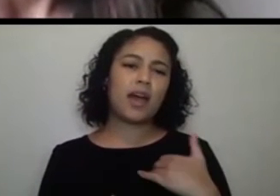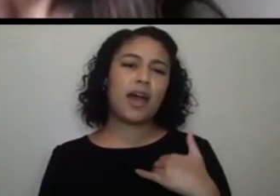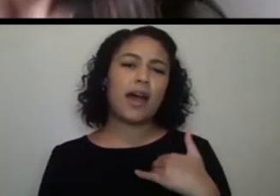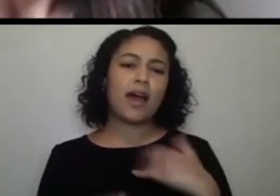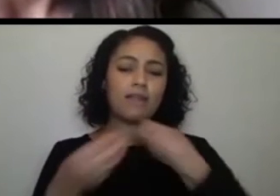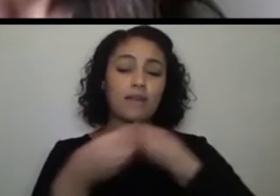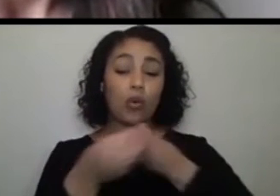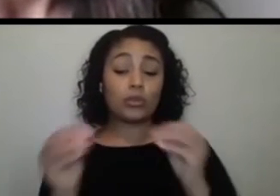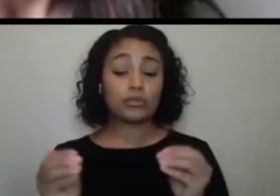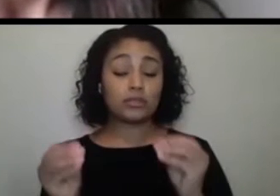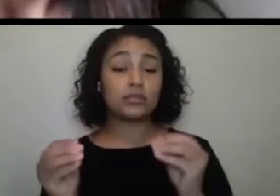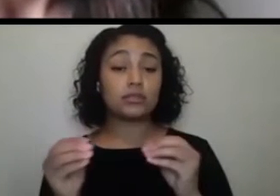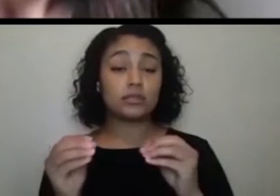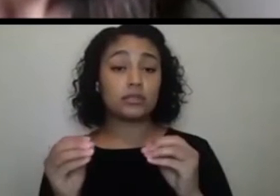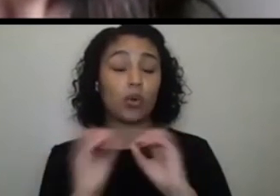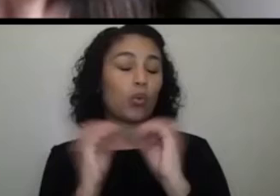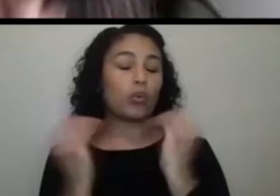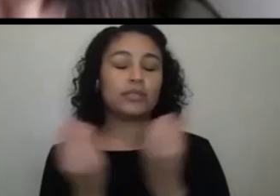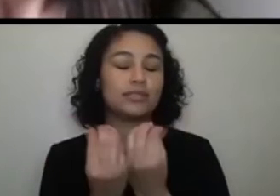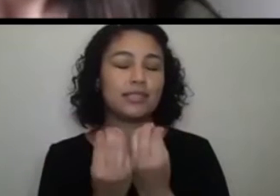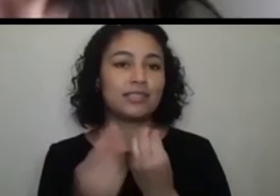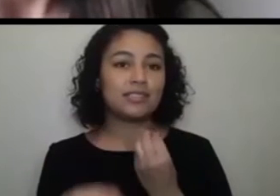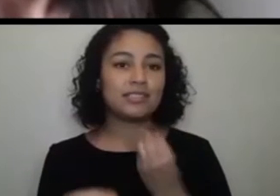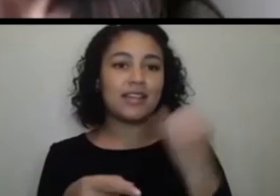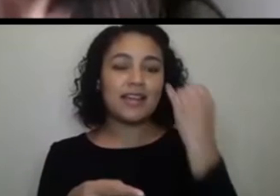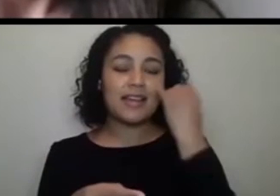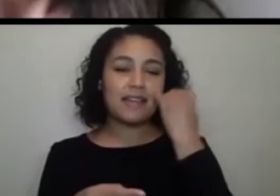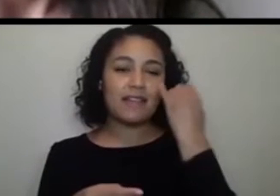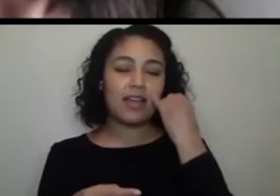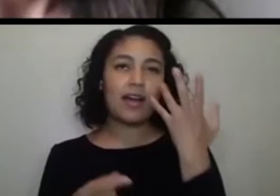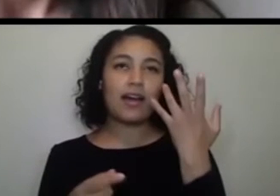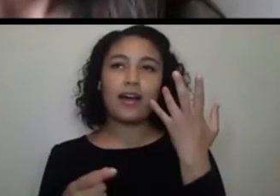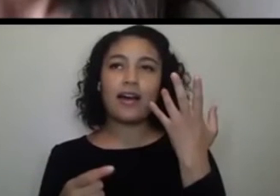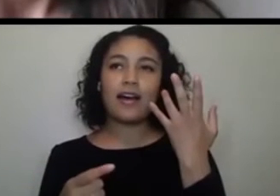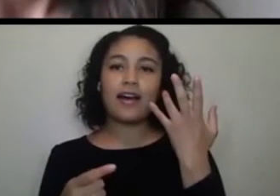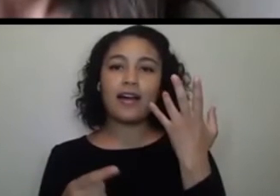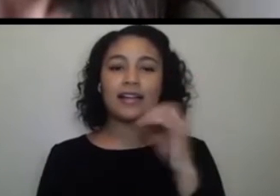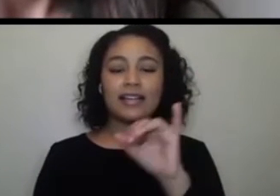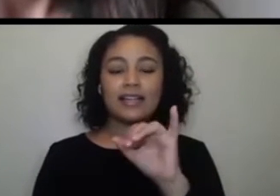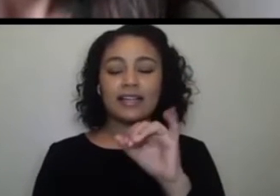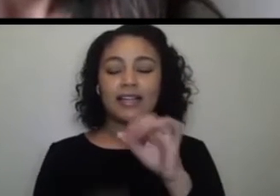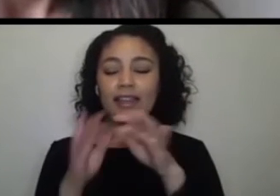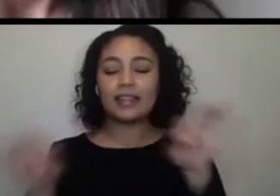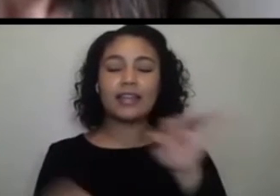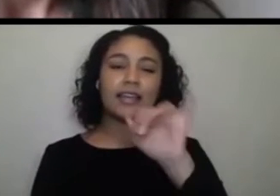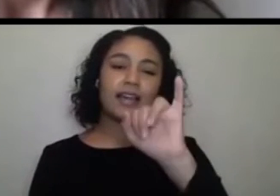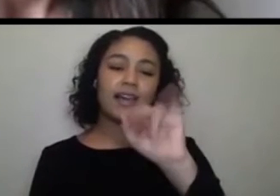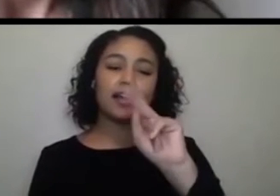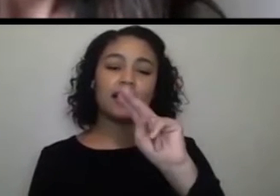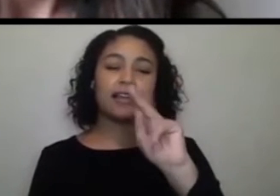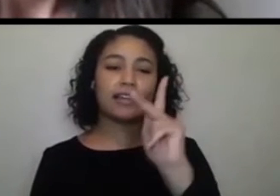you go to the Ink's Think Tank bookstore, it's called Ink Books and Media, INK